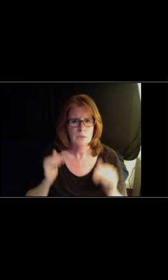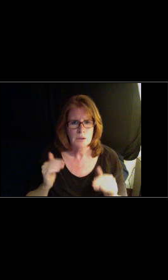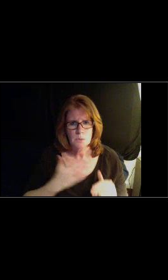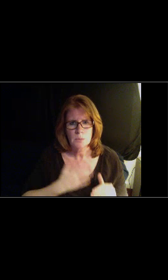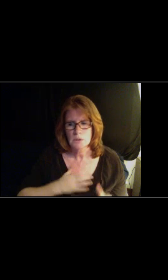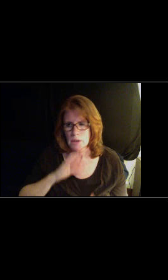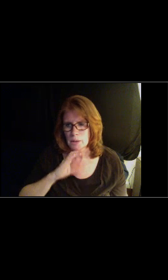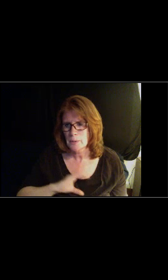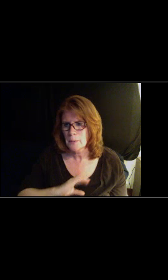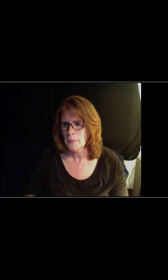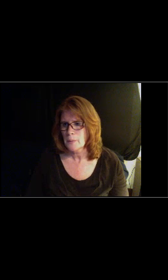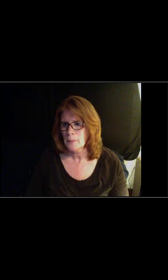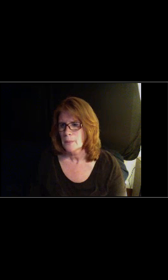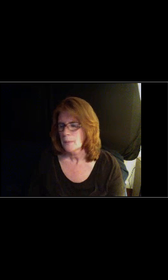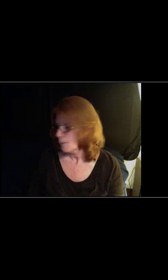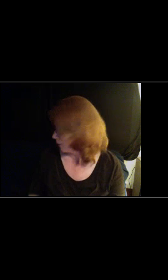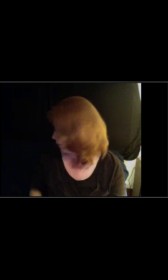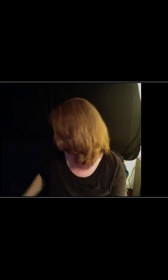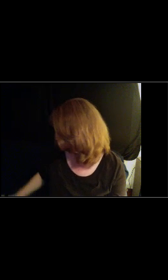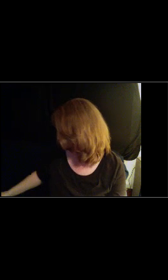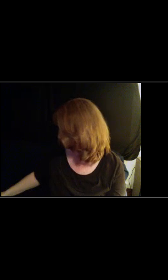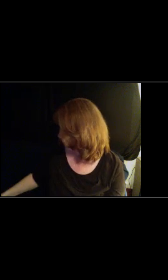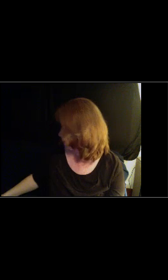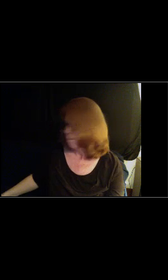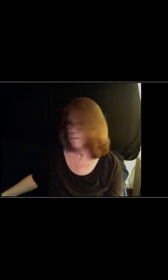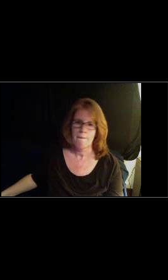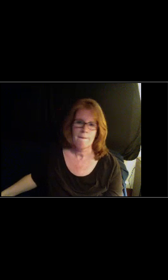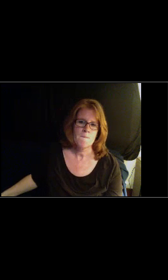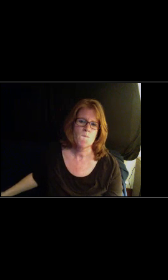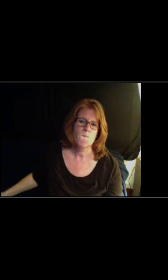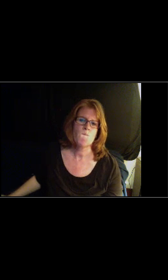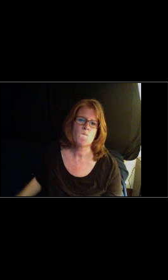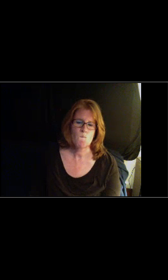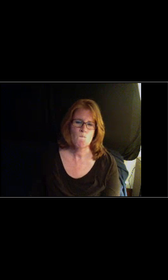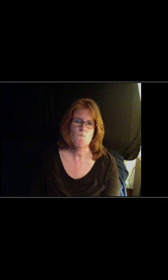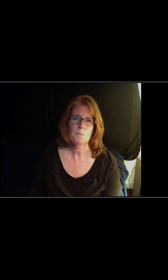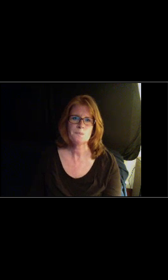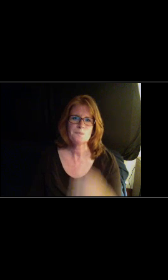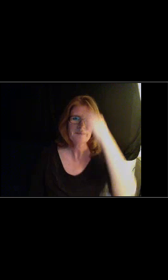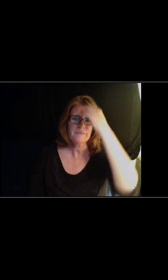to normative ethics rather than using descriptive ethics.